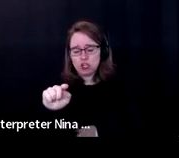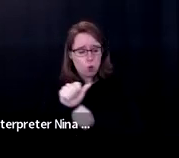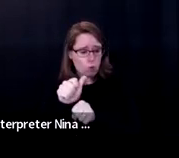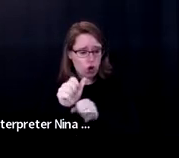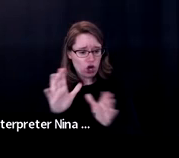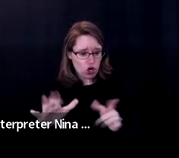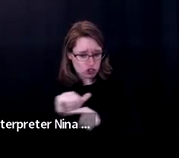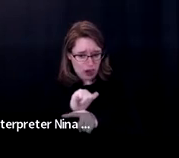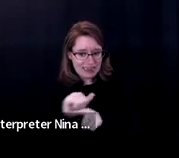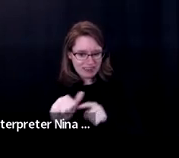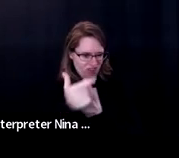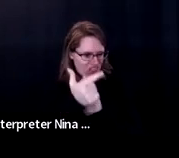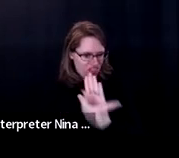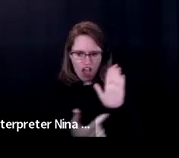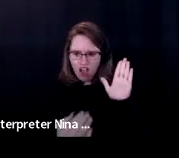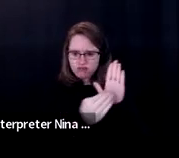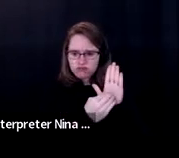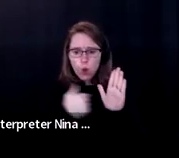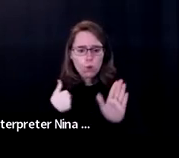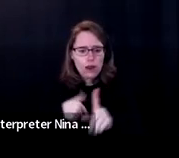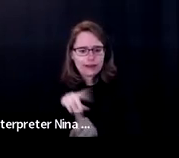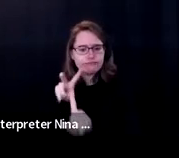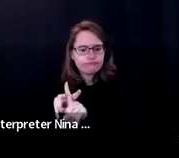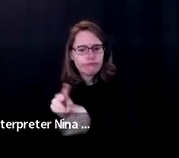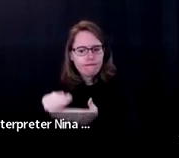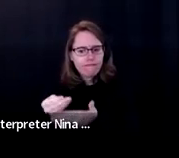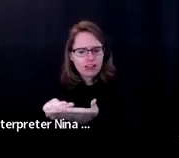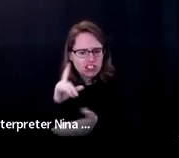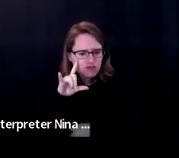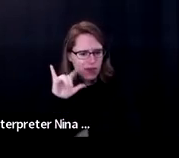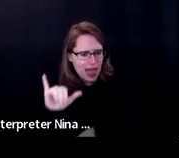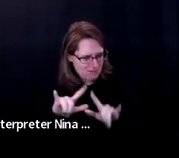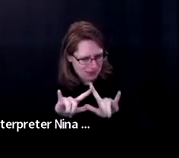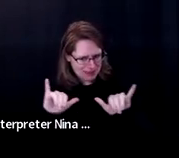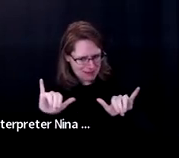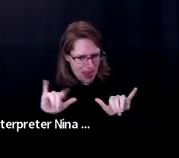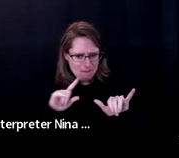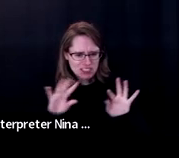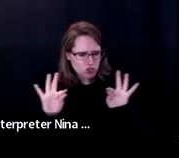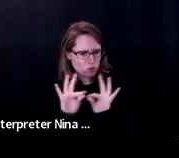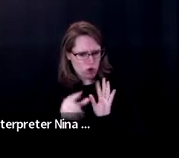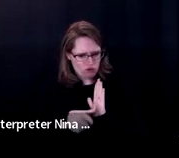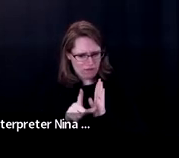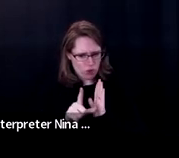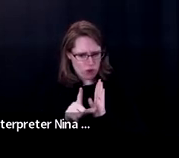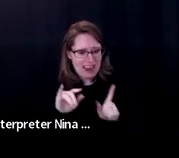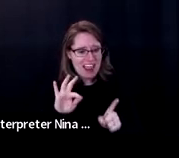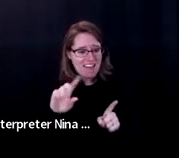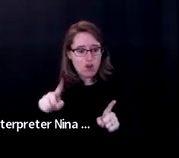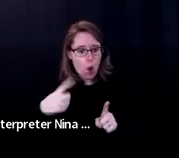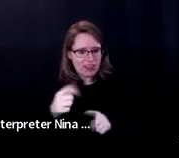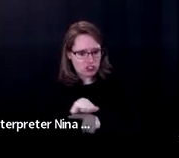we allocate dollars to that. But at the same time, it's probably worth reviewing, because if you only train incumbent